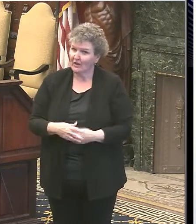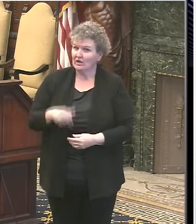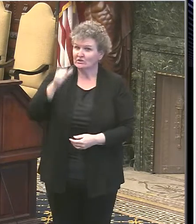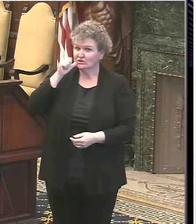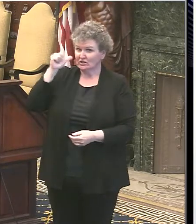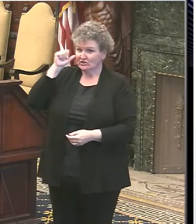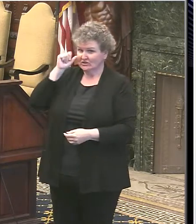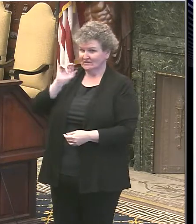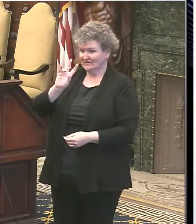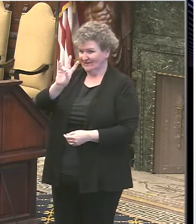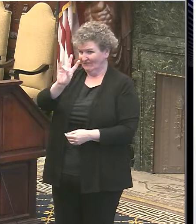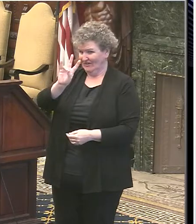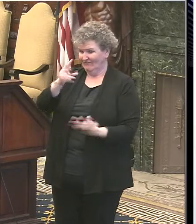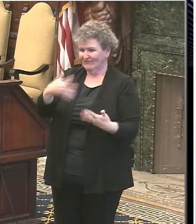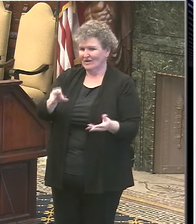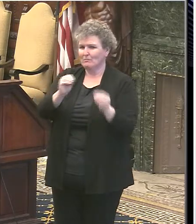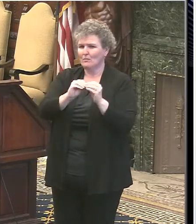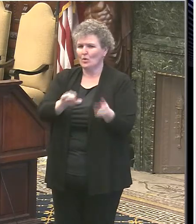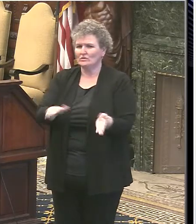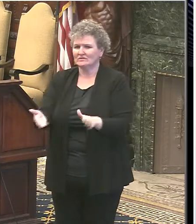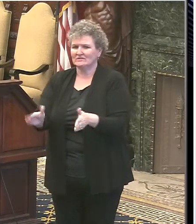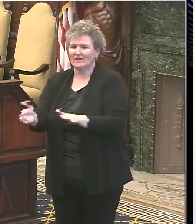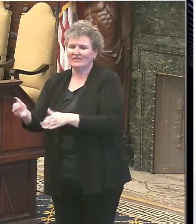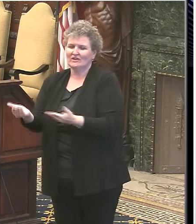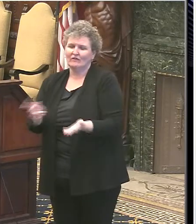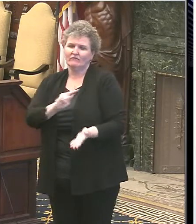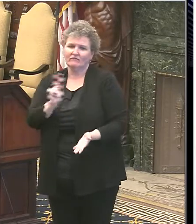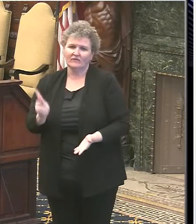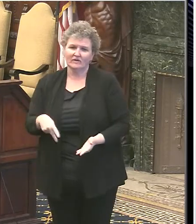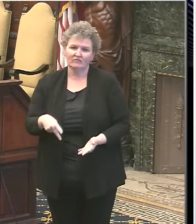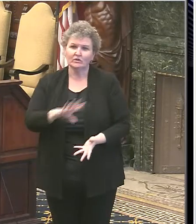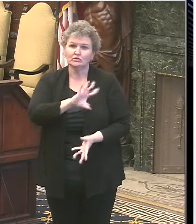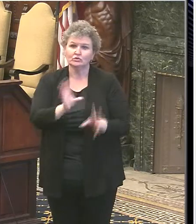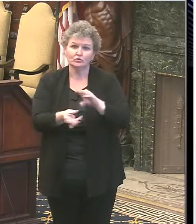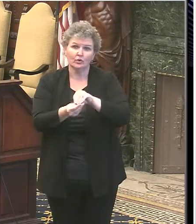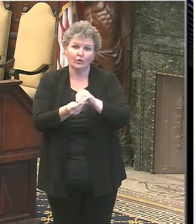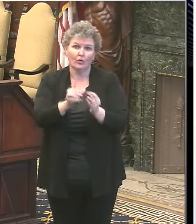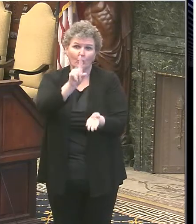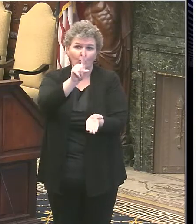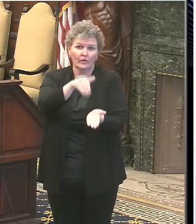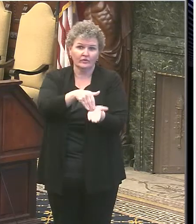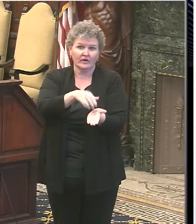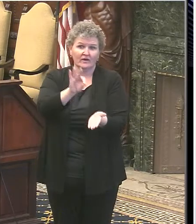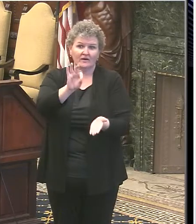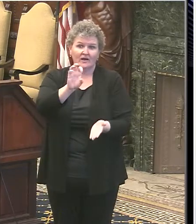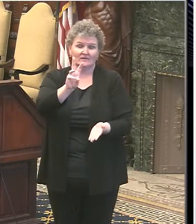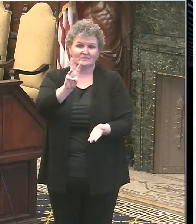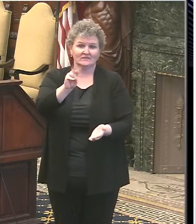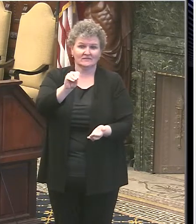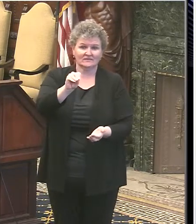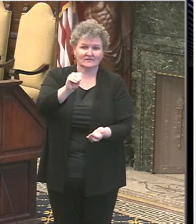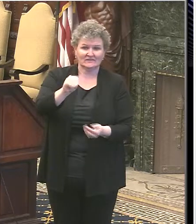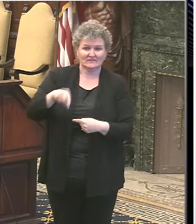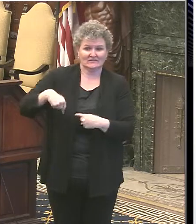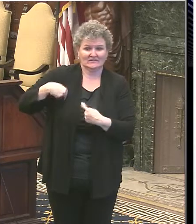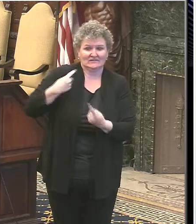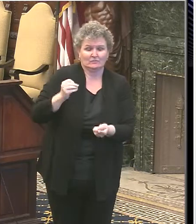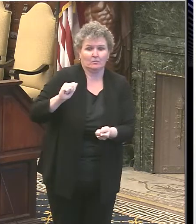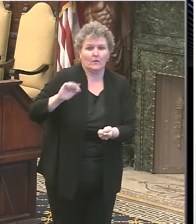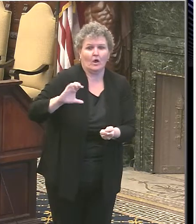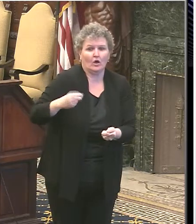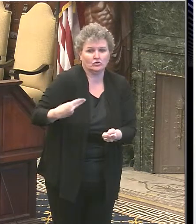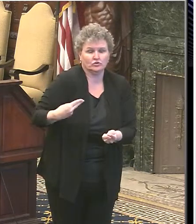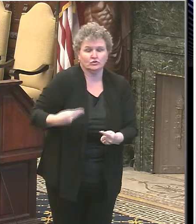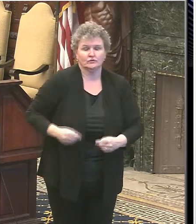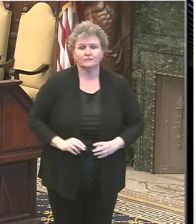from the coronavirus in Philadelphia residents, bringing us to a total of 1,960 since the beginning of the epidemic. Now, for the